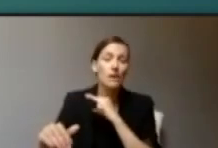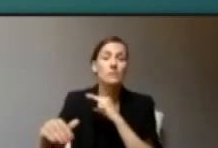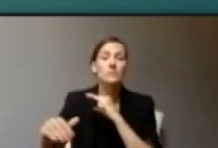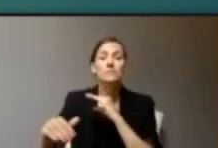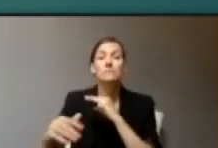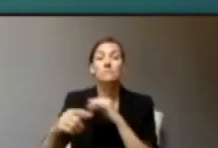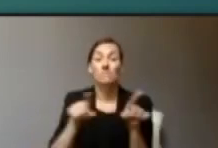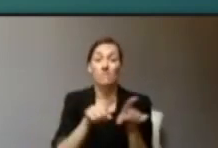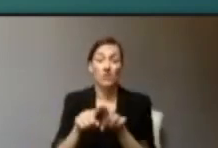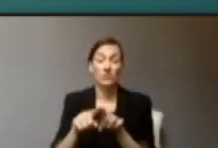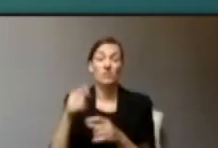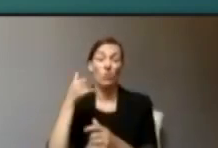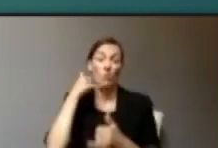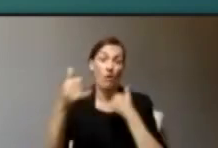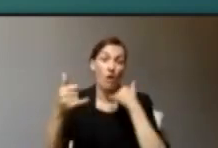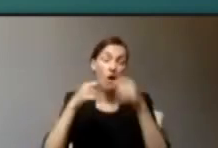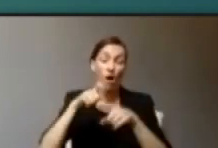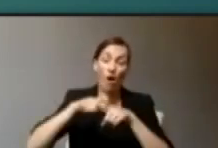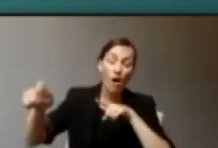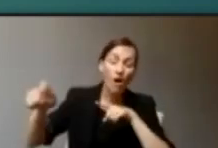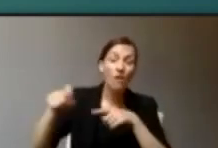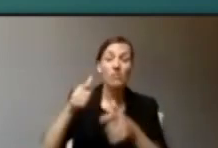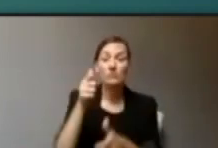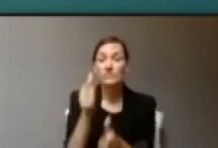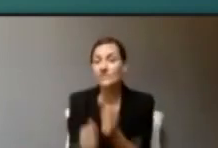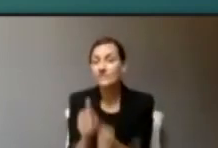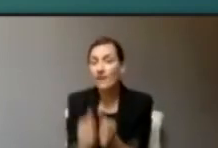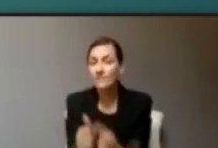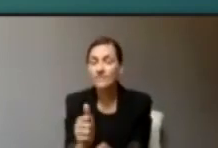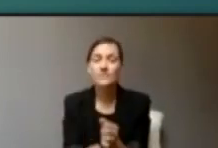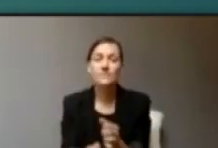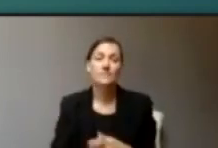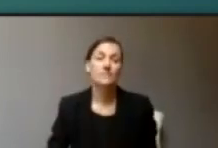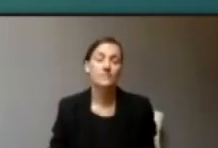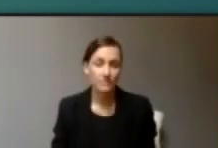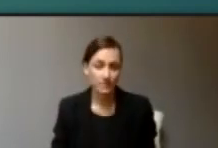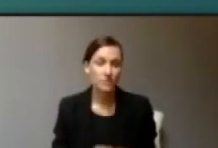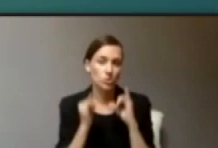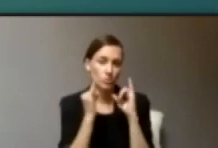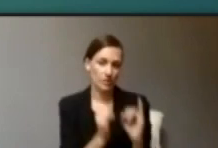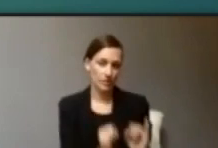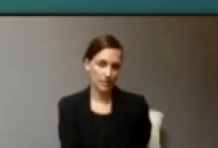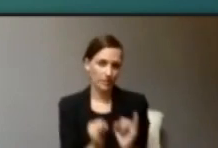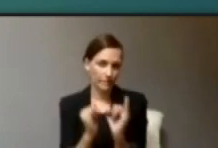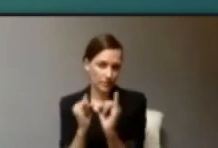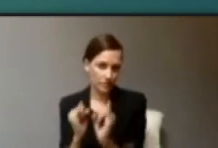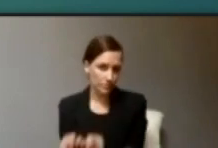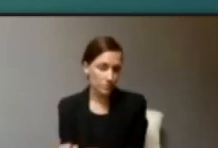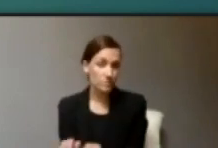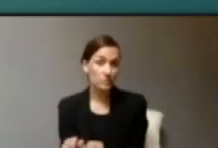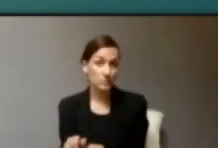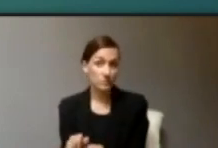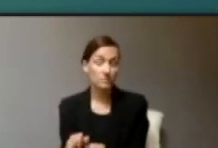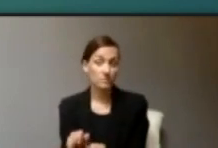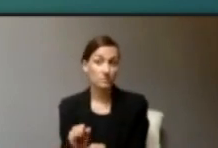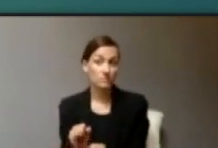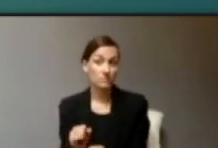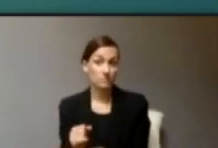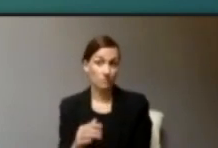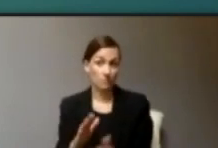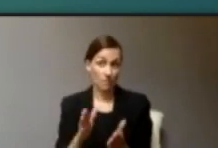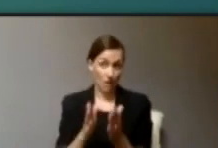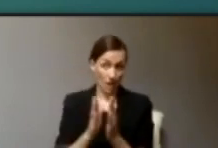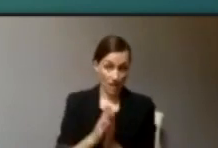we also made about 1,000 calls or texts to individuals, with their permission to be contacted